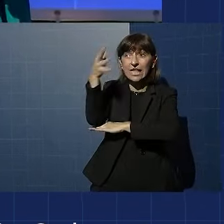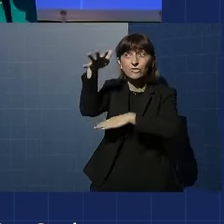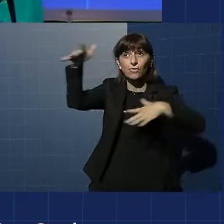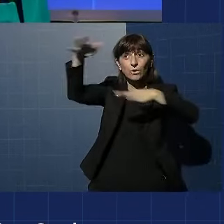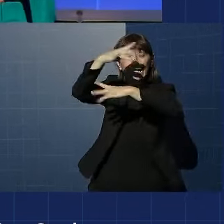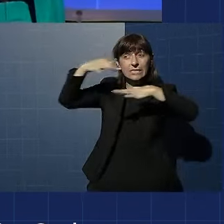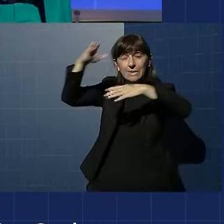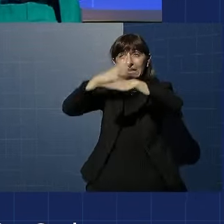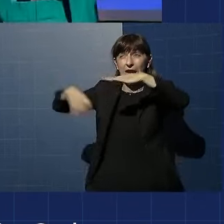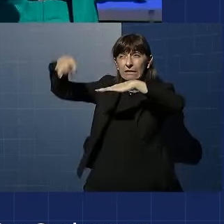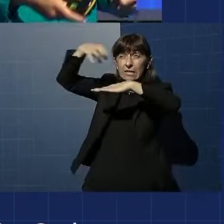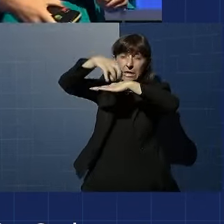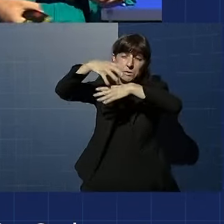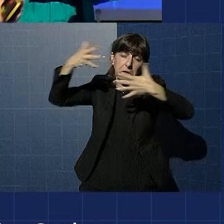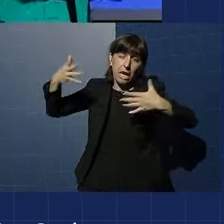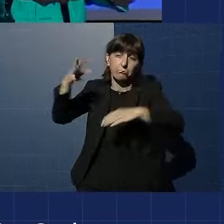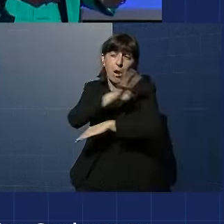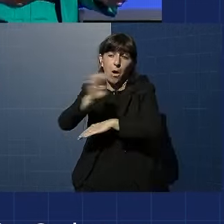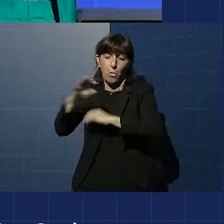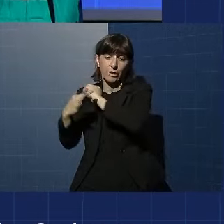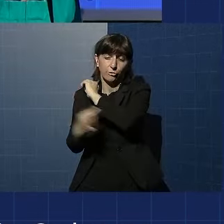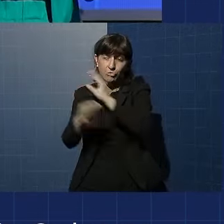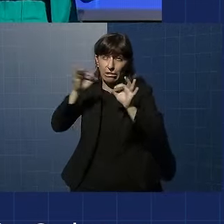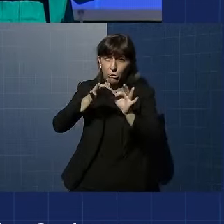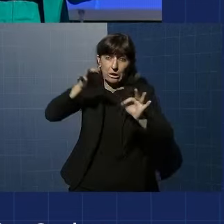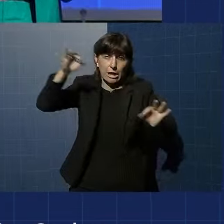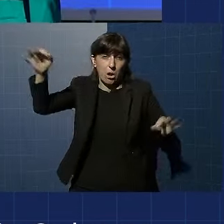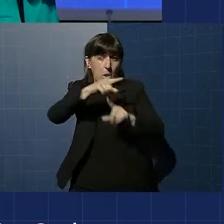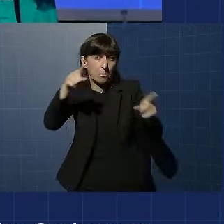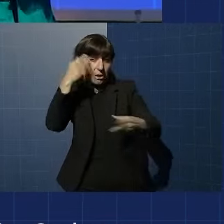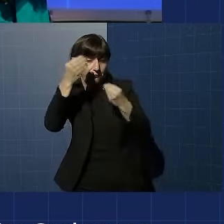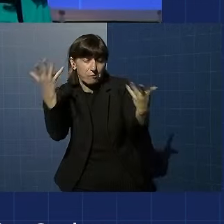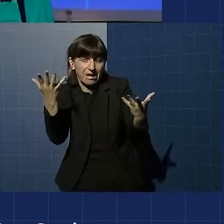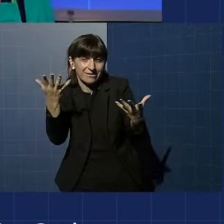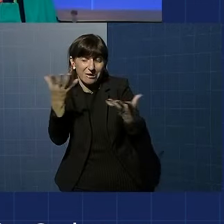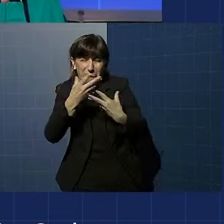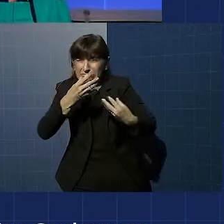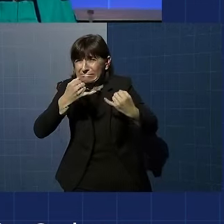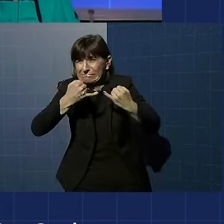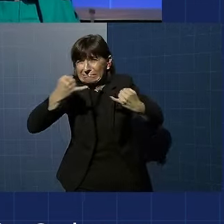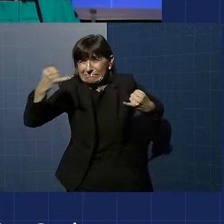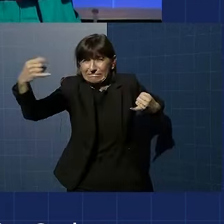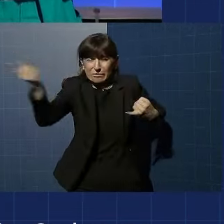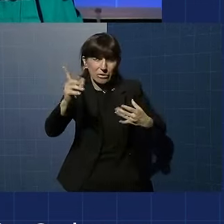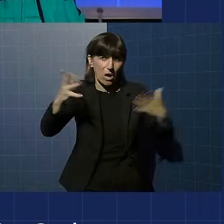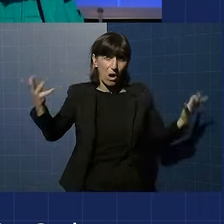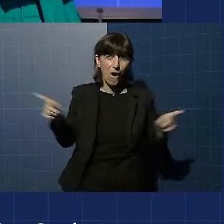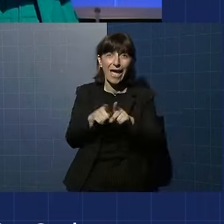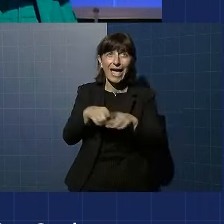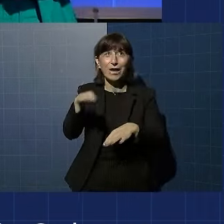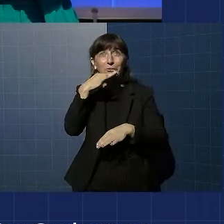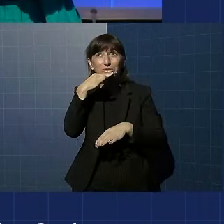it. Of course, it's not. You cannot just step in your car and drive there, but just from the pure purpose